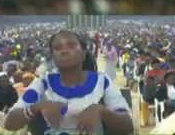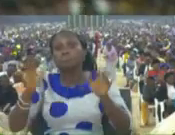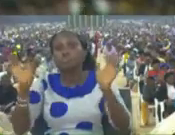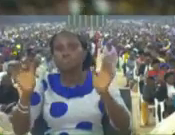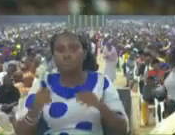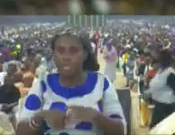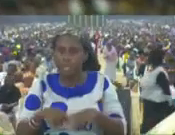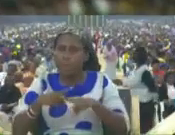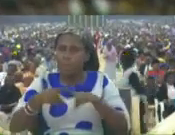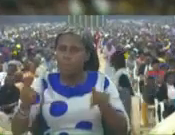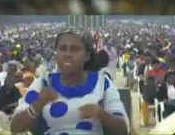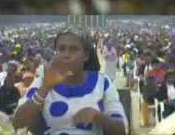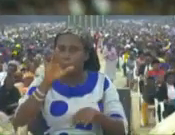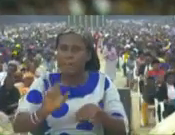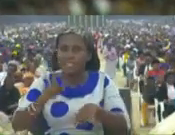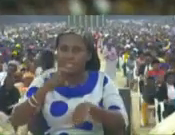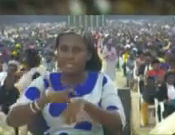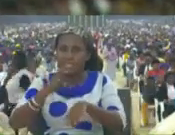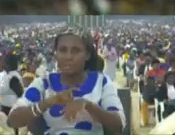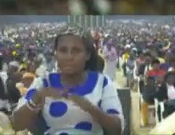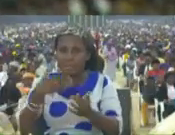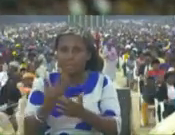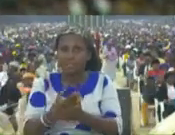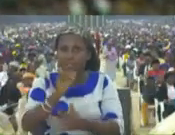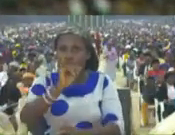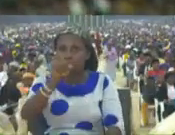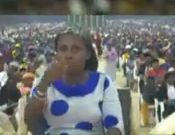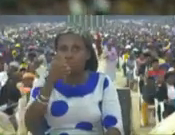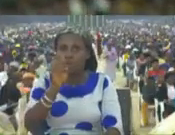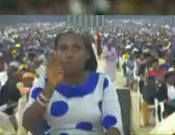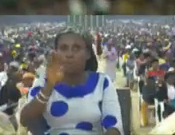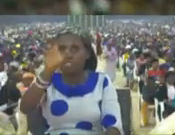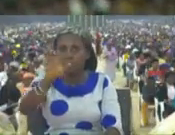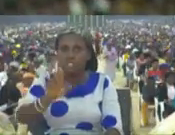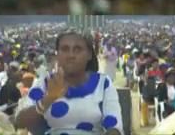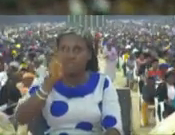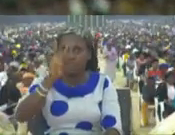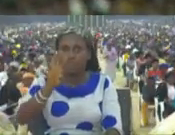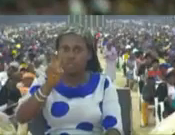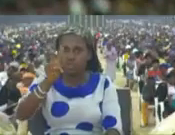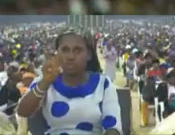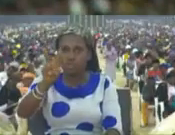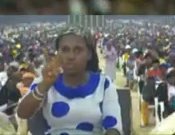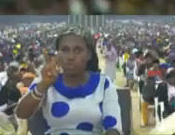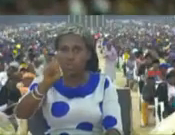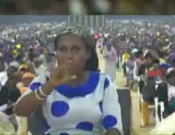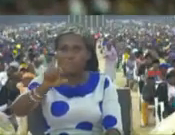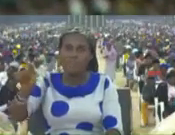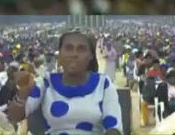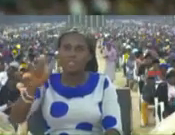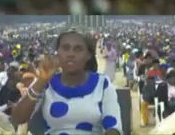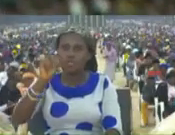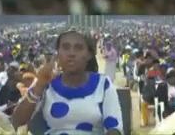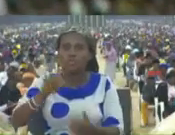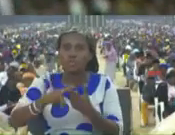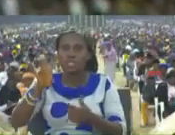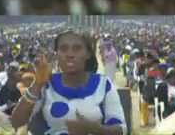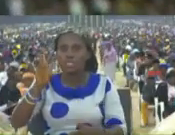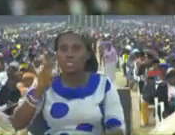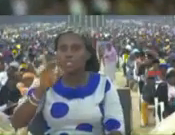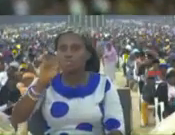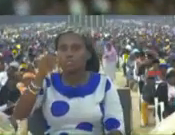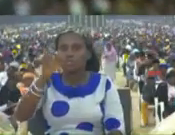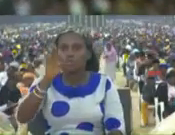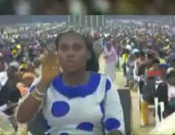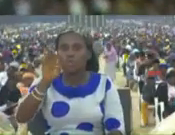But by the time you get to Job 42, verse 12 to 16, Job 42, 12 to 16,